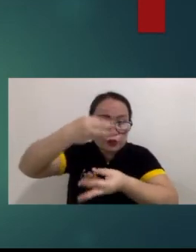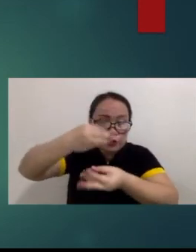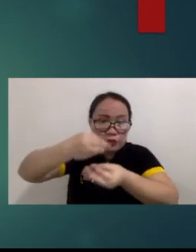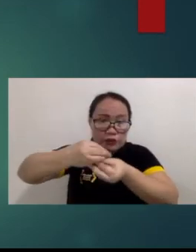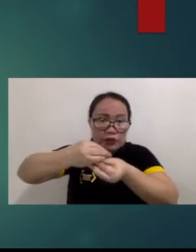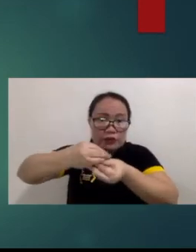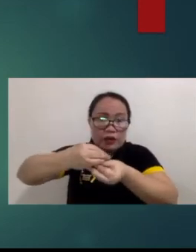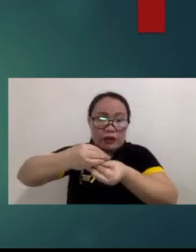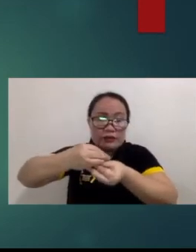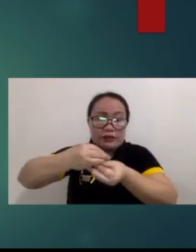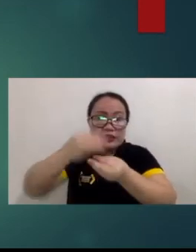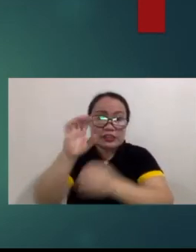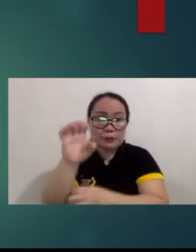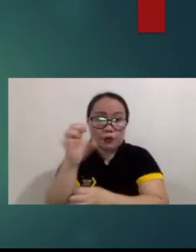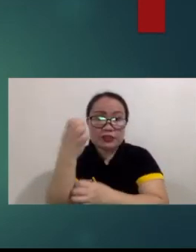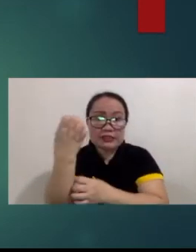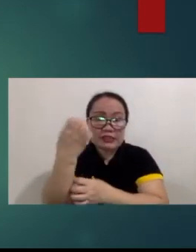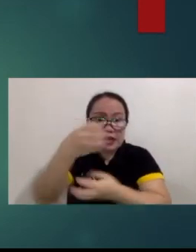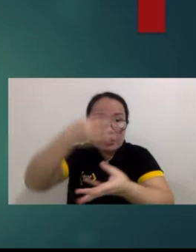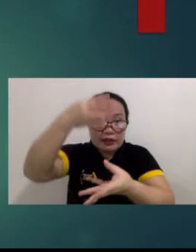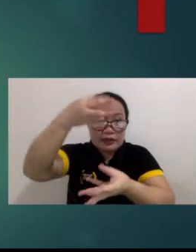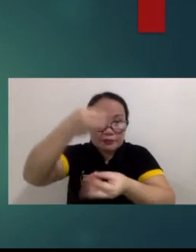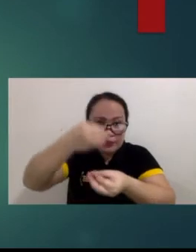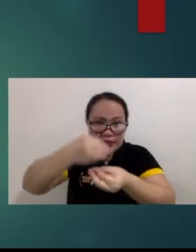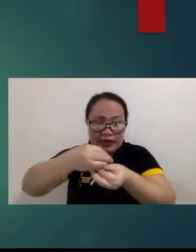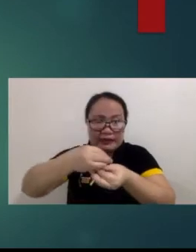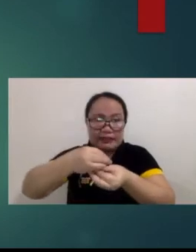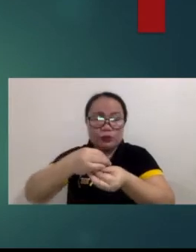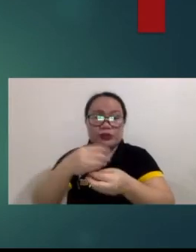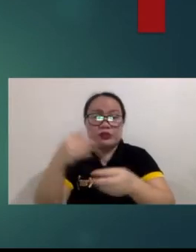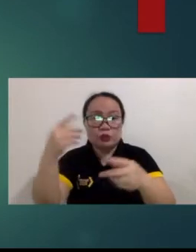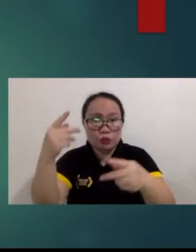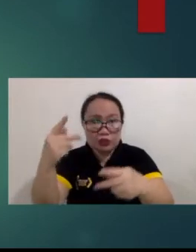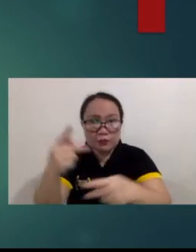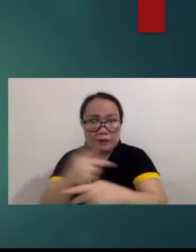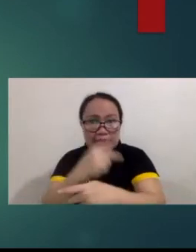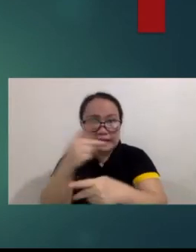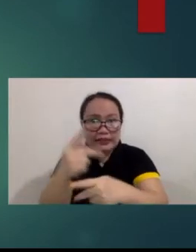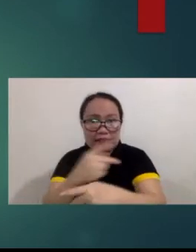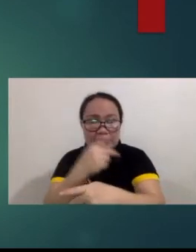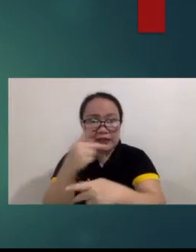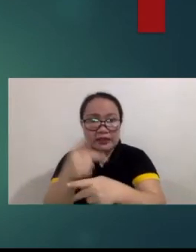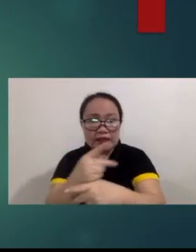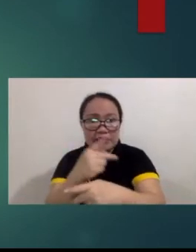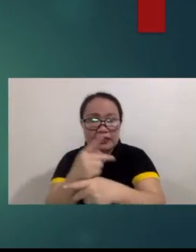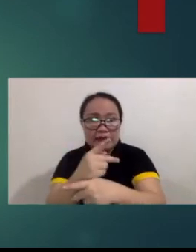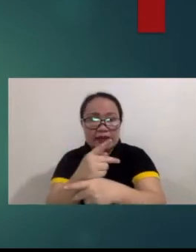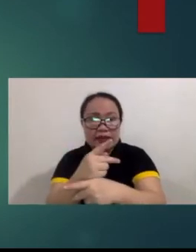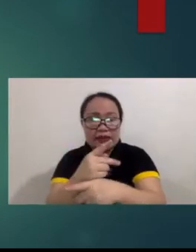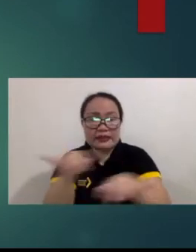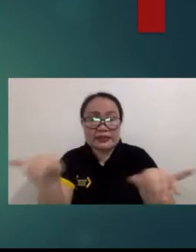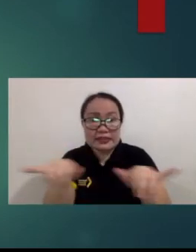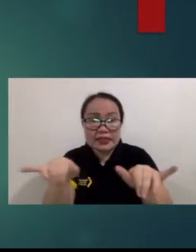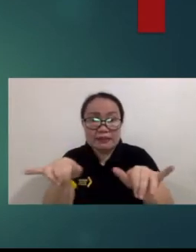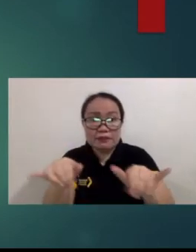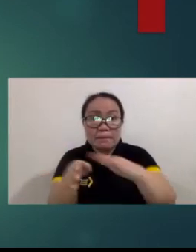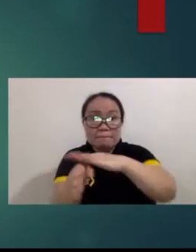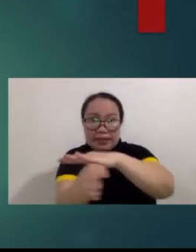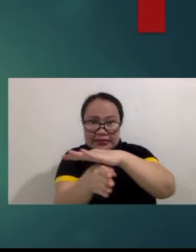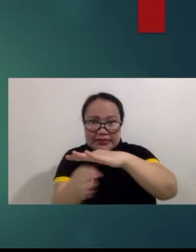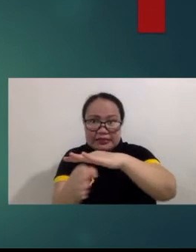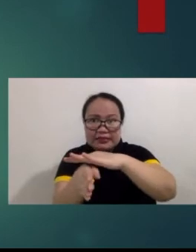So the exponents are being added when you multiply the